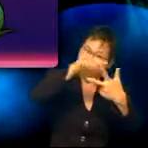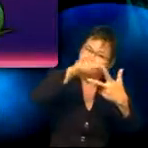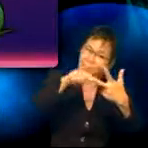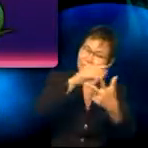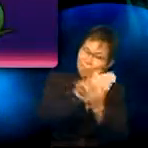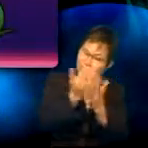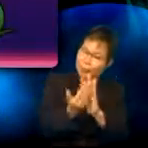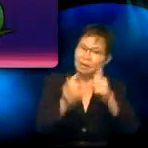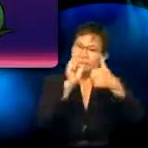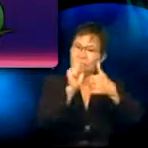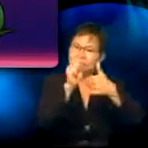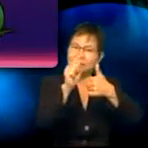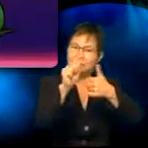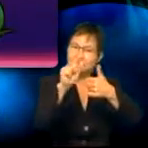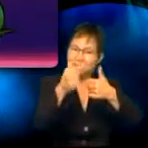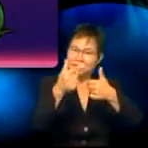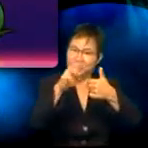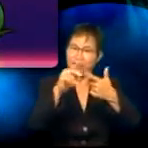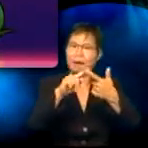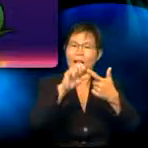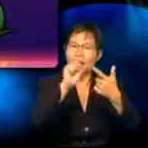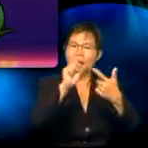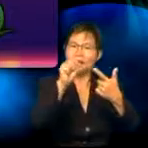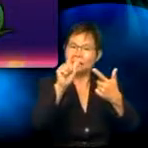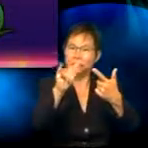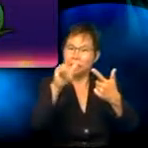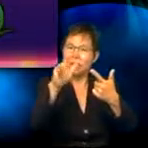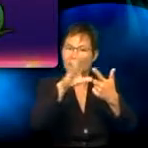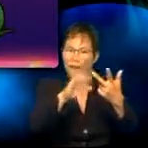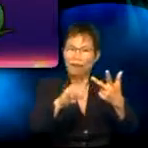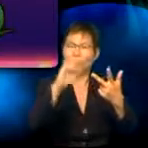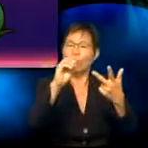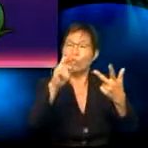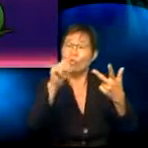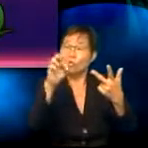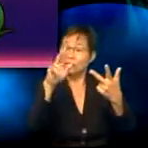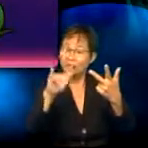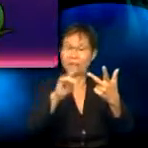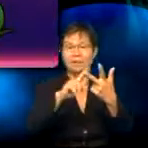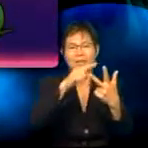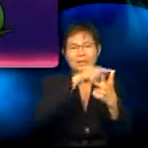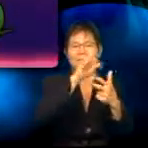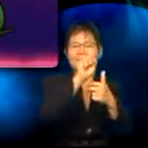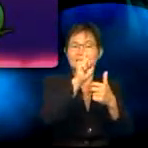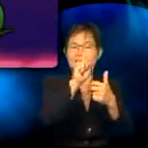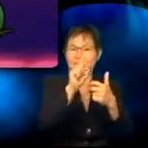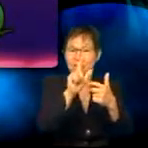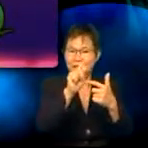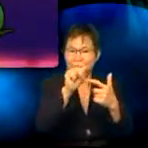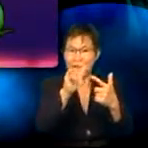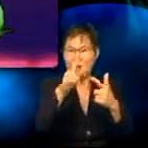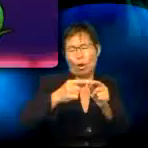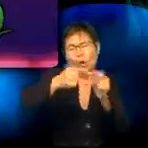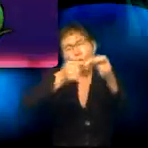the stigma, the style, and the ovary. The style is a long stalk with